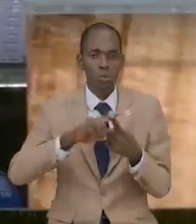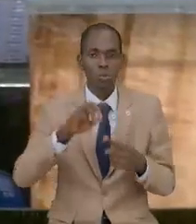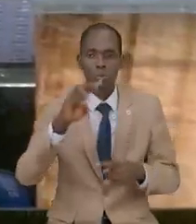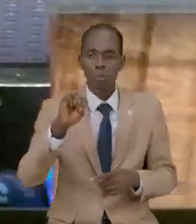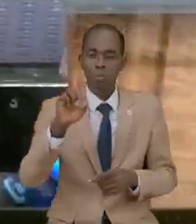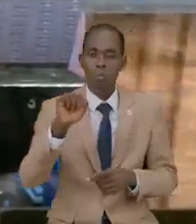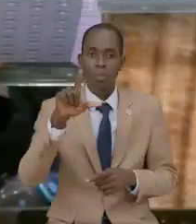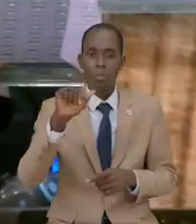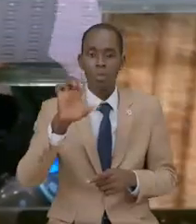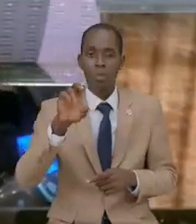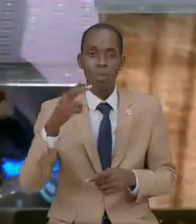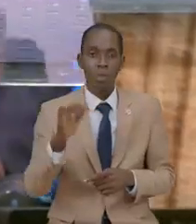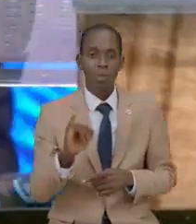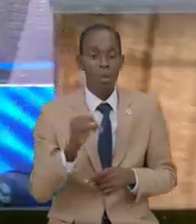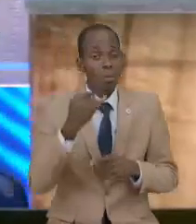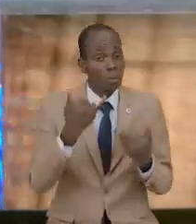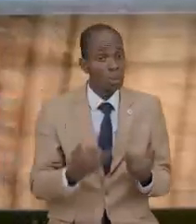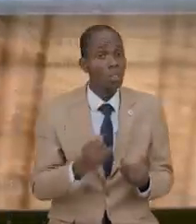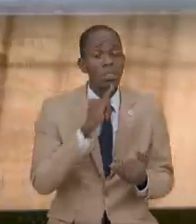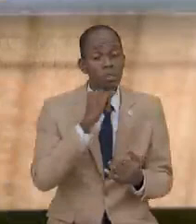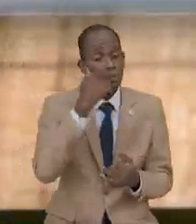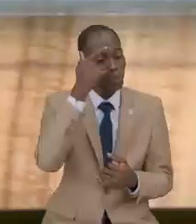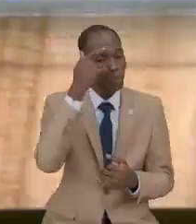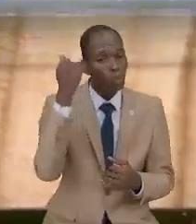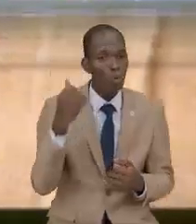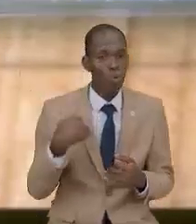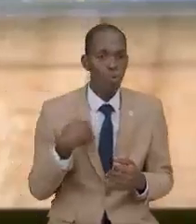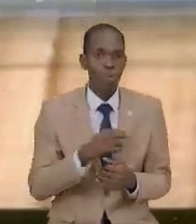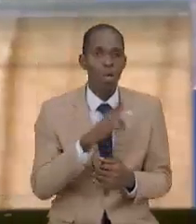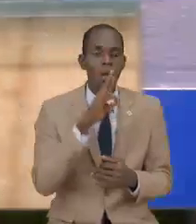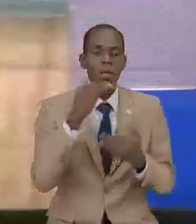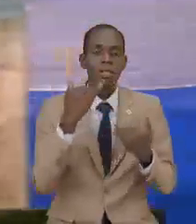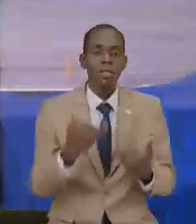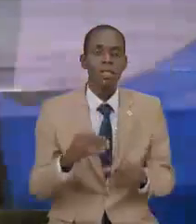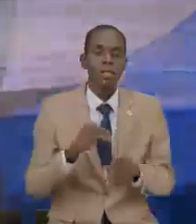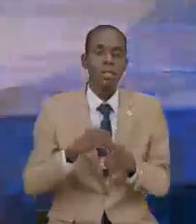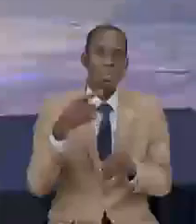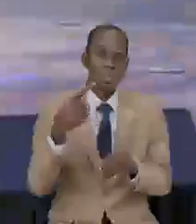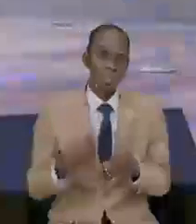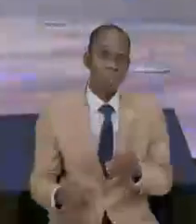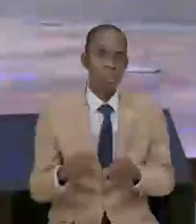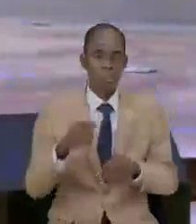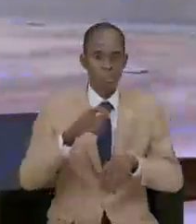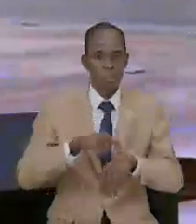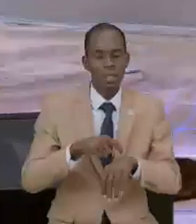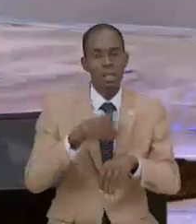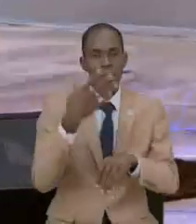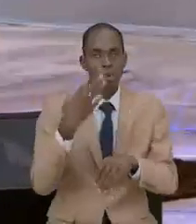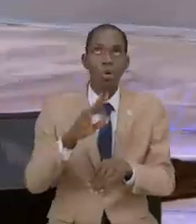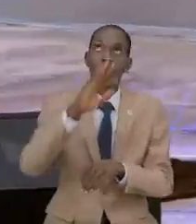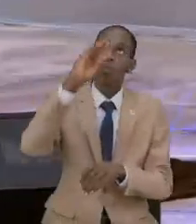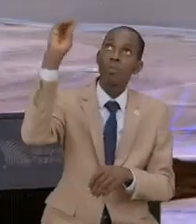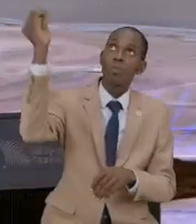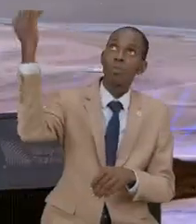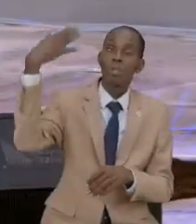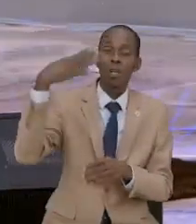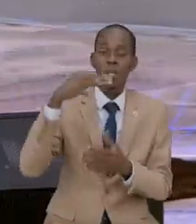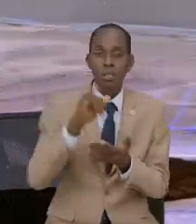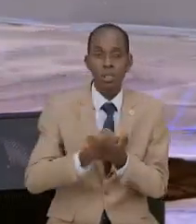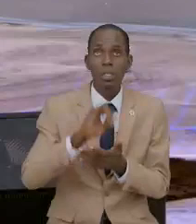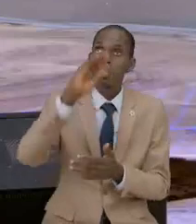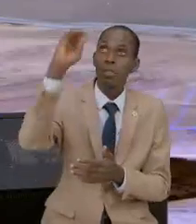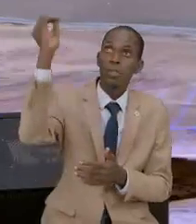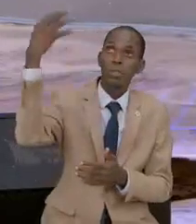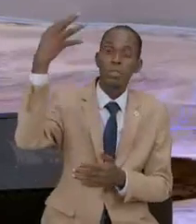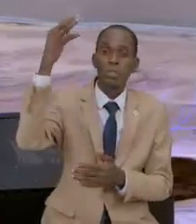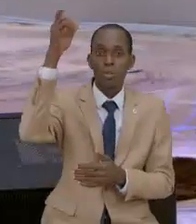law, but because we are now in the dispensation of grace, and the grace of God